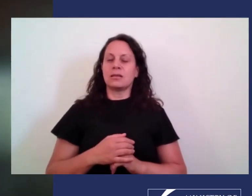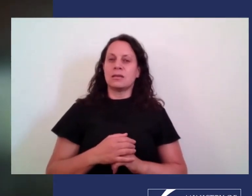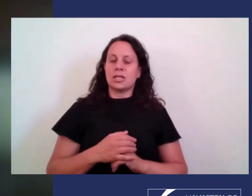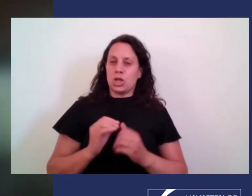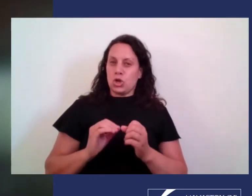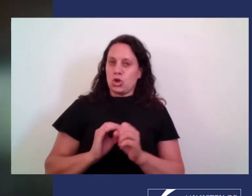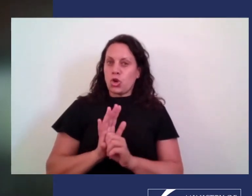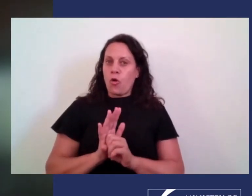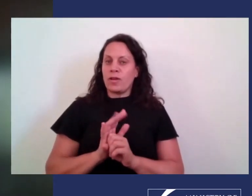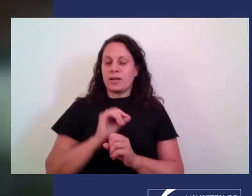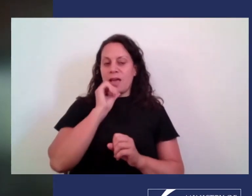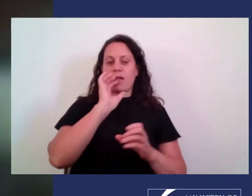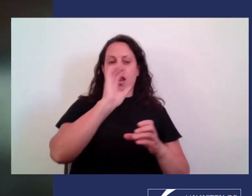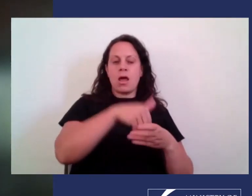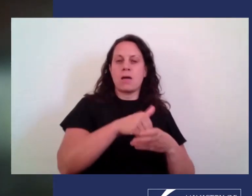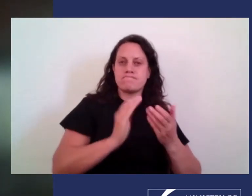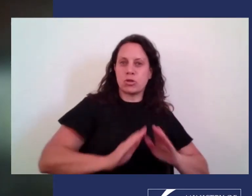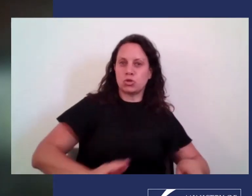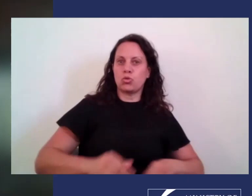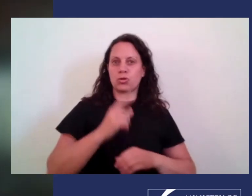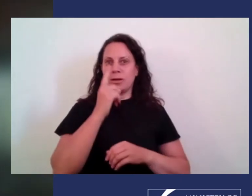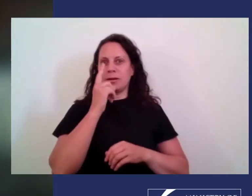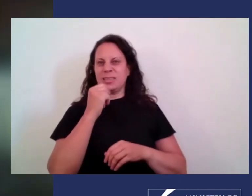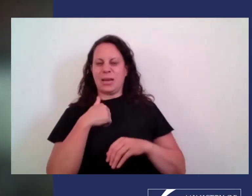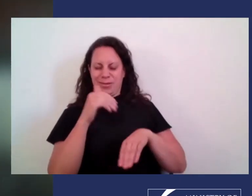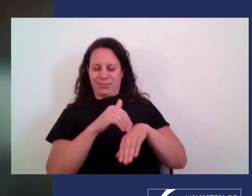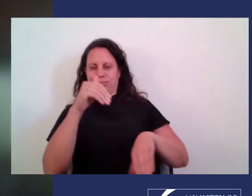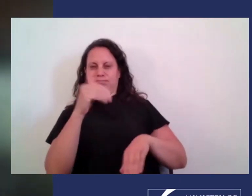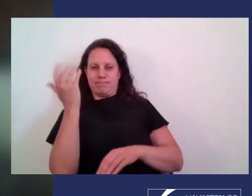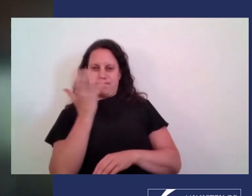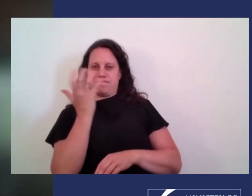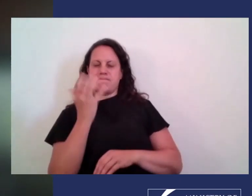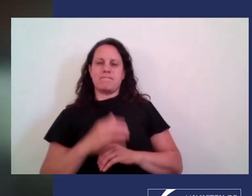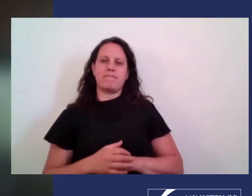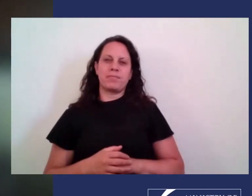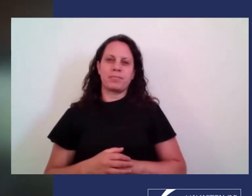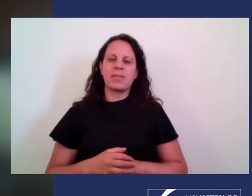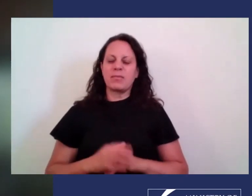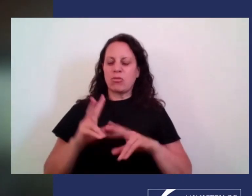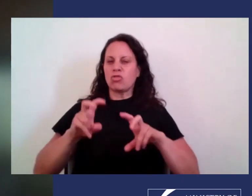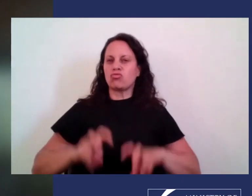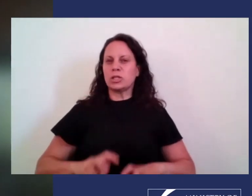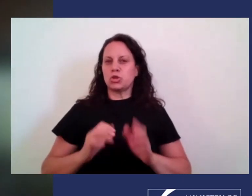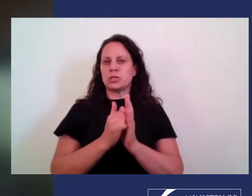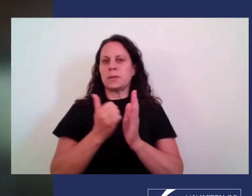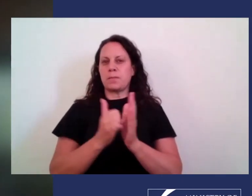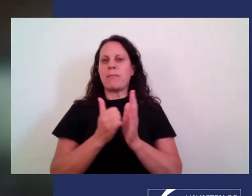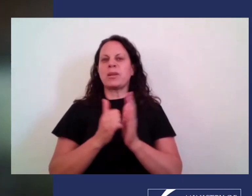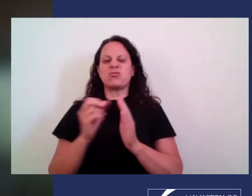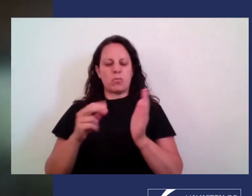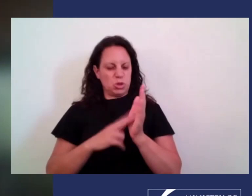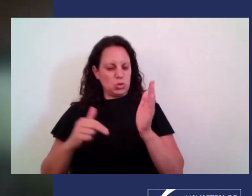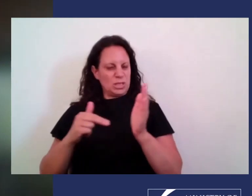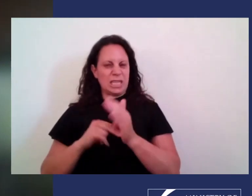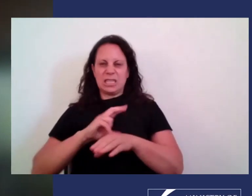So there's been a recent study published which there was a New Zealand paediatrician who was part